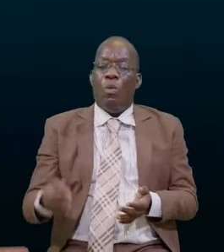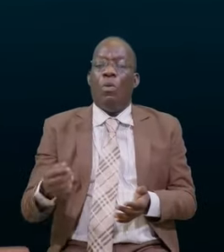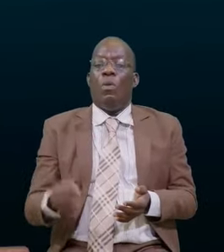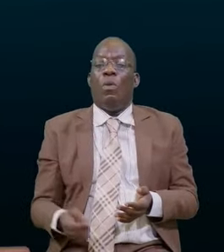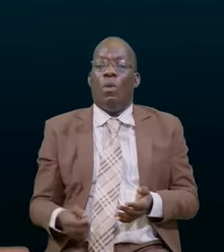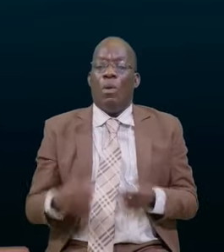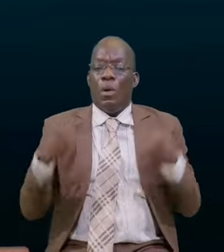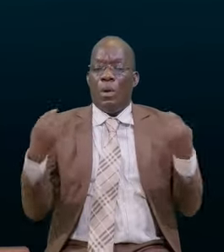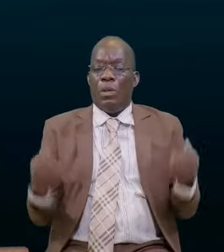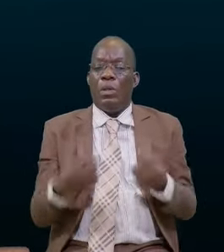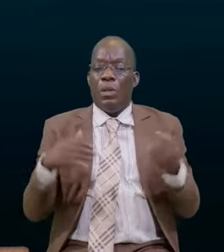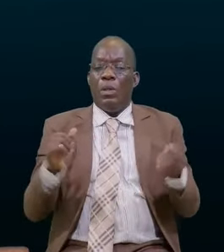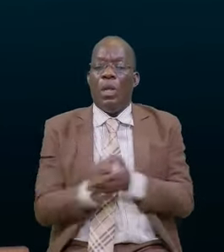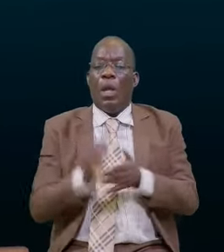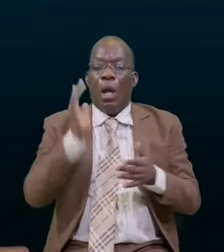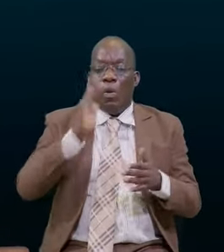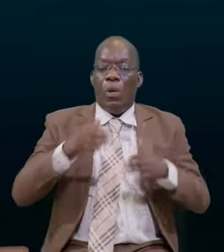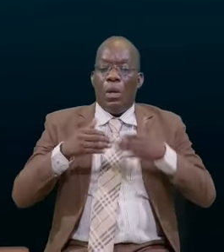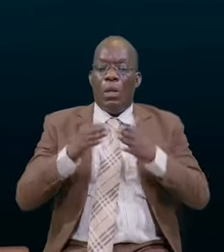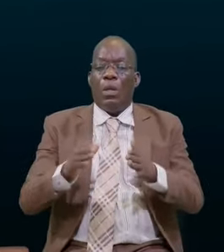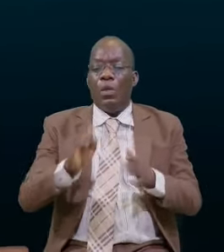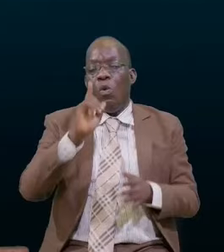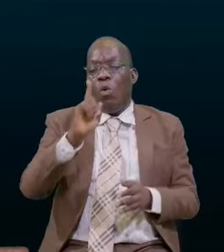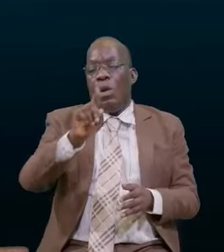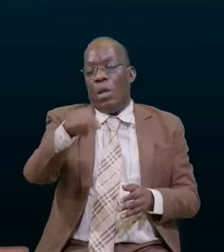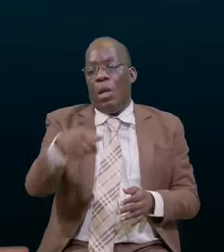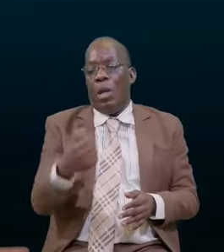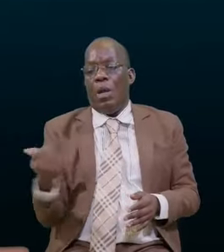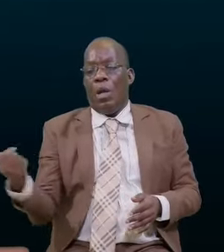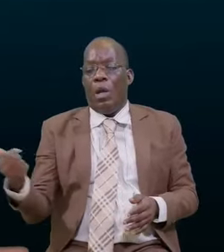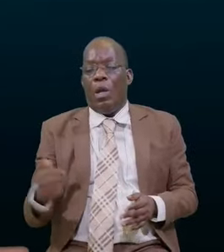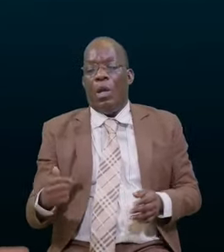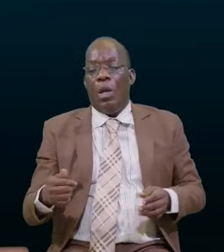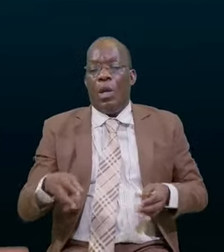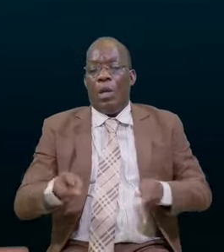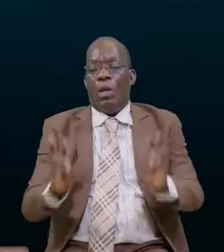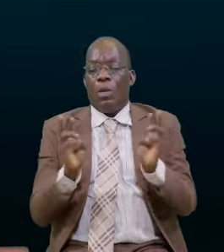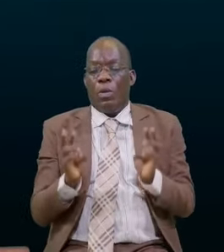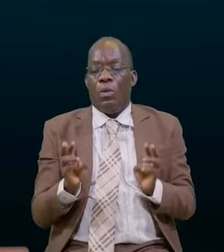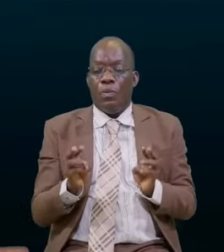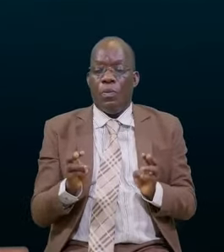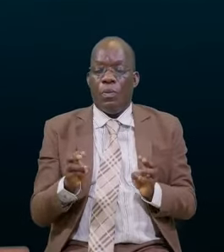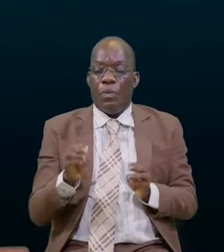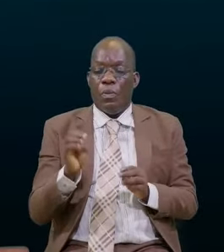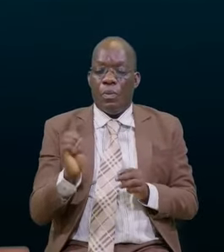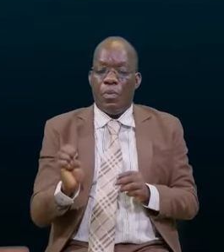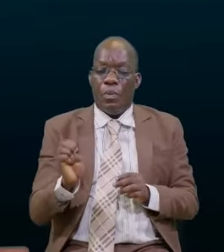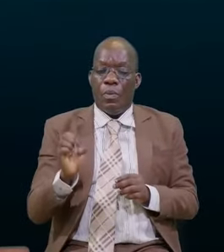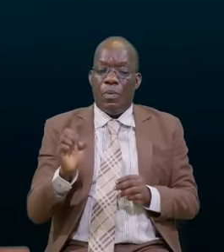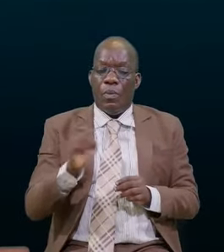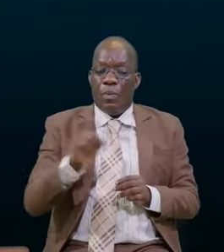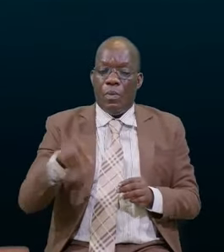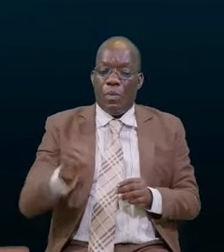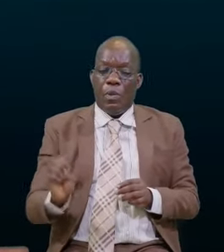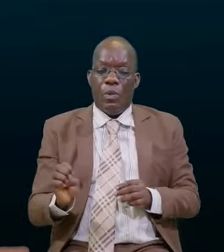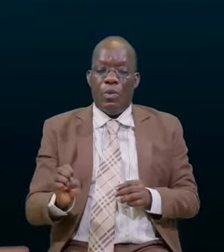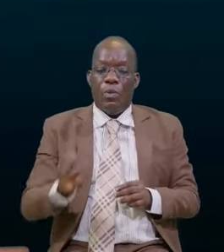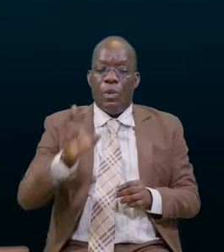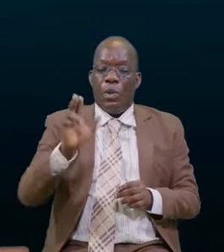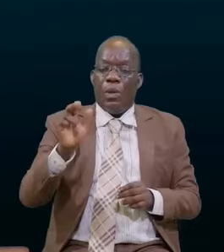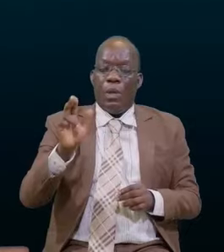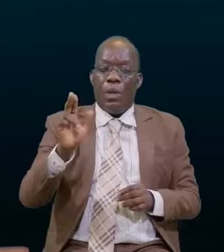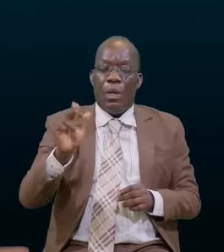life and Lead one astray Ezekiel chter 13 I read from verse three thus said the Lord